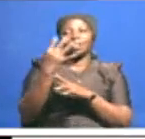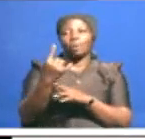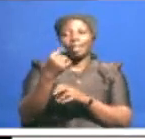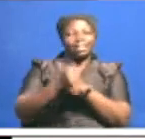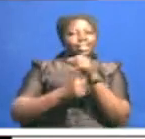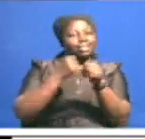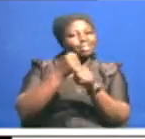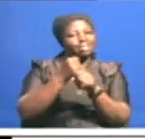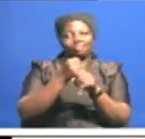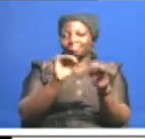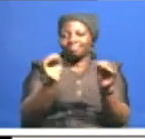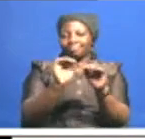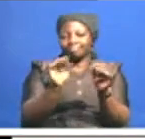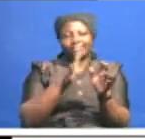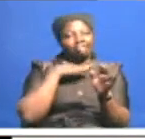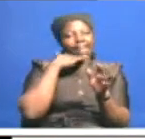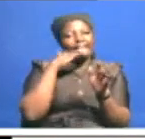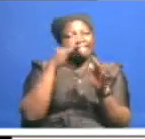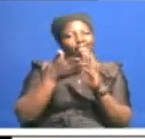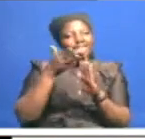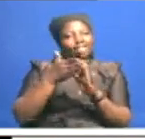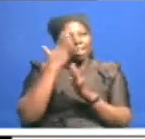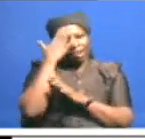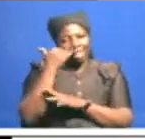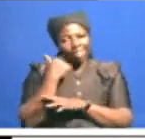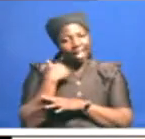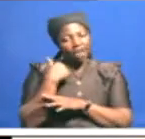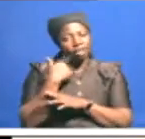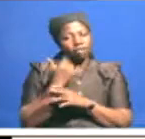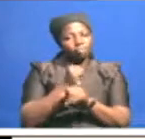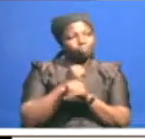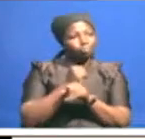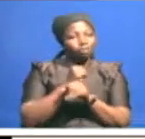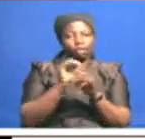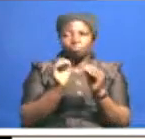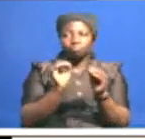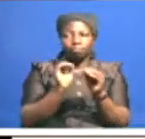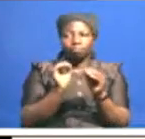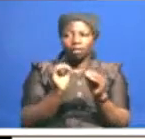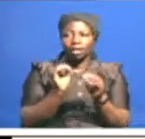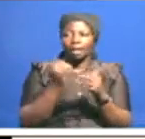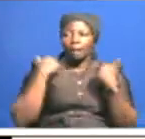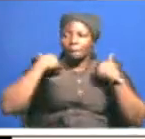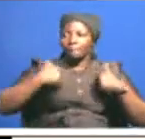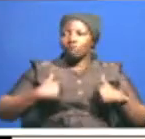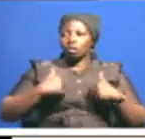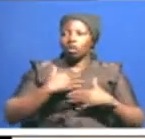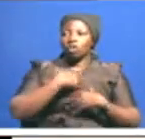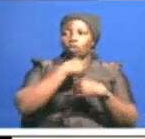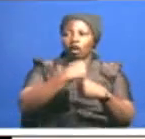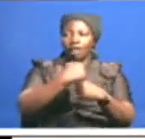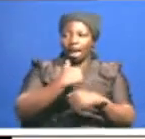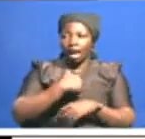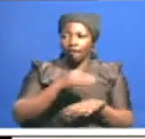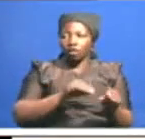work because they do not have a cushion. I am very confident now going forward, we